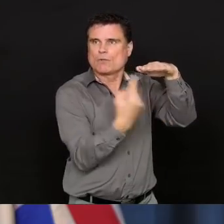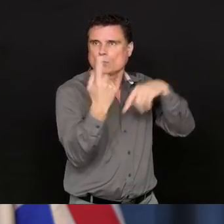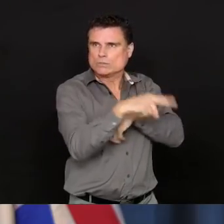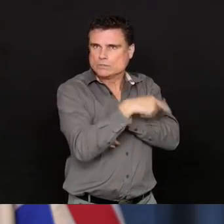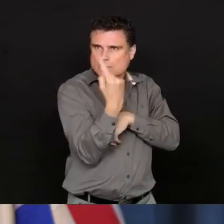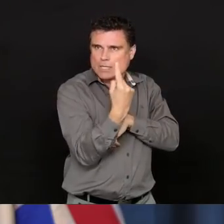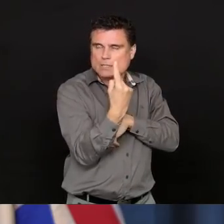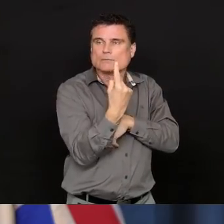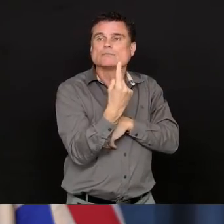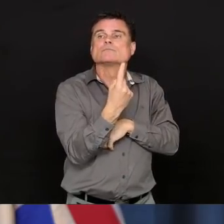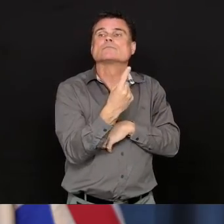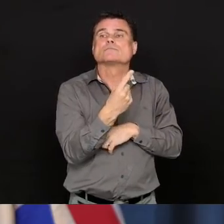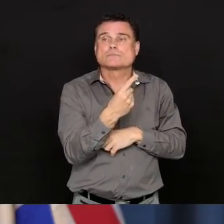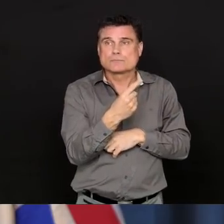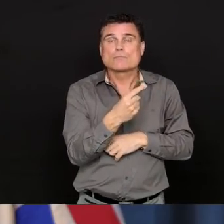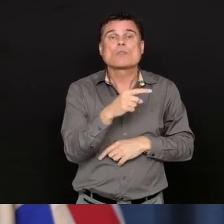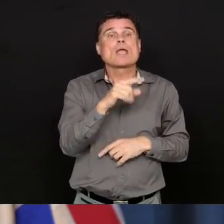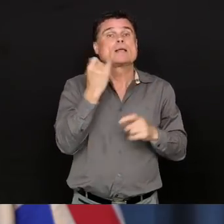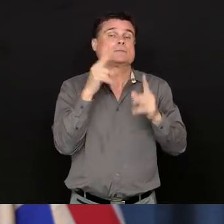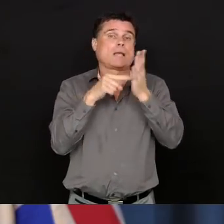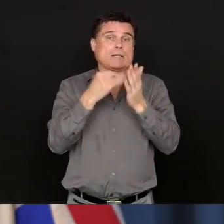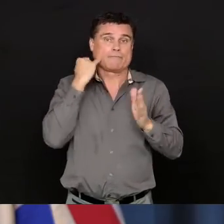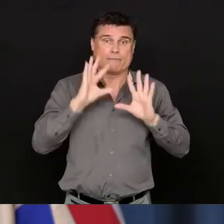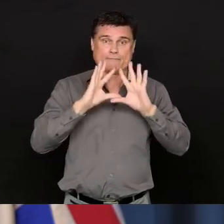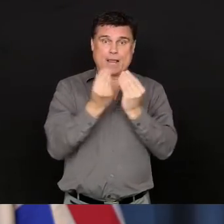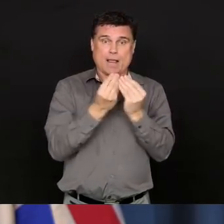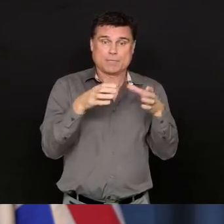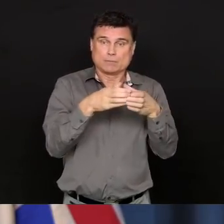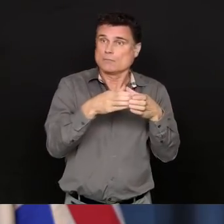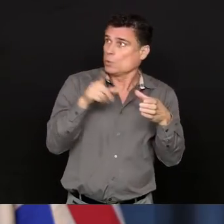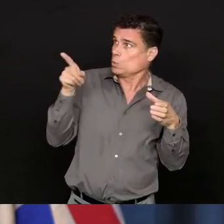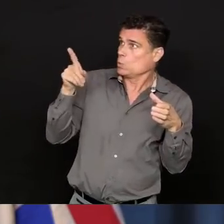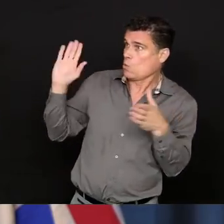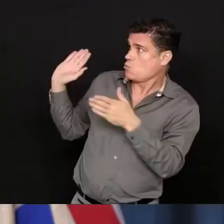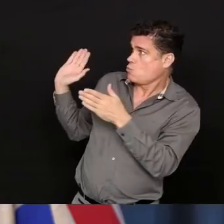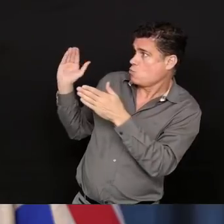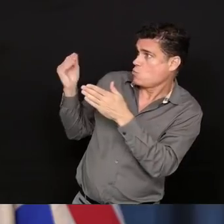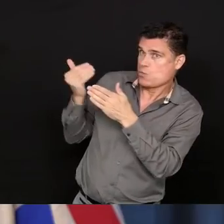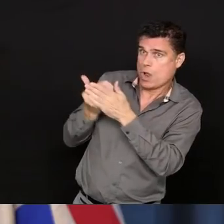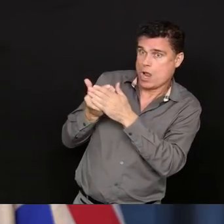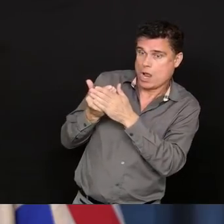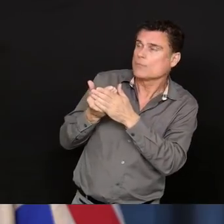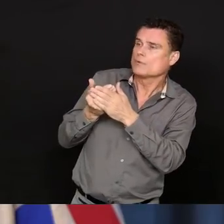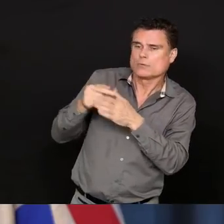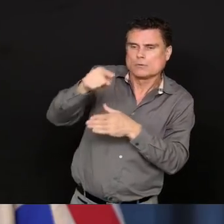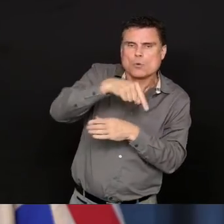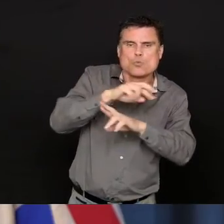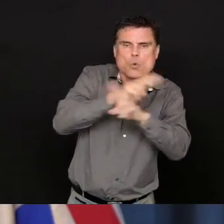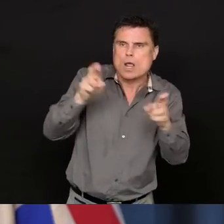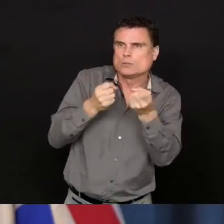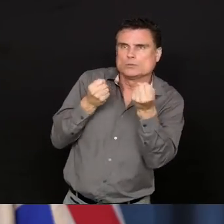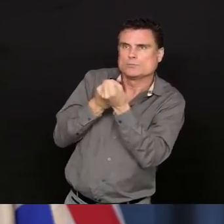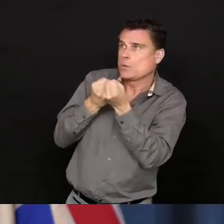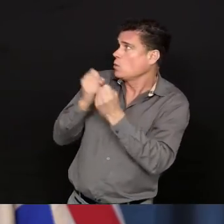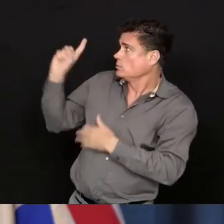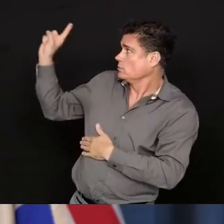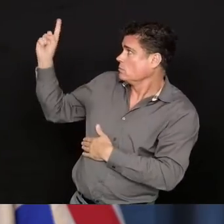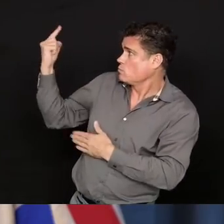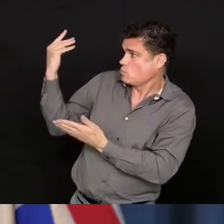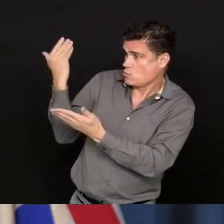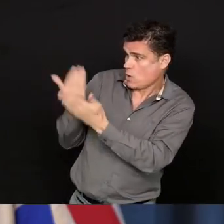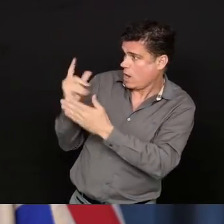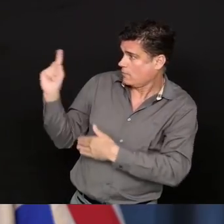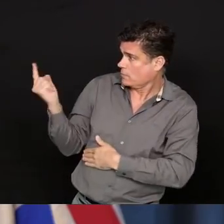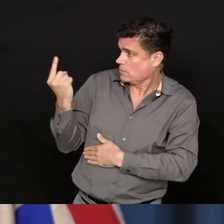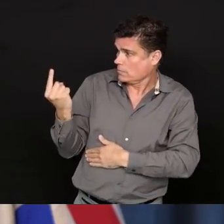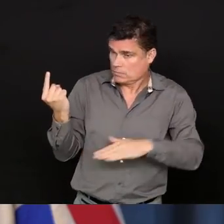that may mean buying groceries for them and dropping them off, making sure that they have a way to get home from the airport without having to